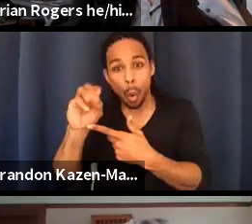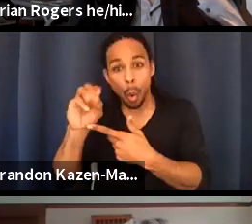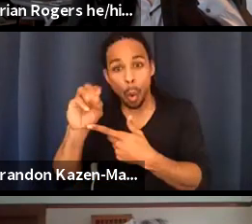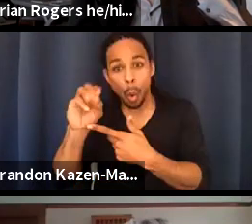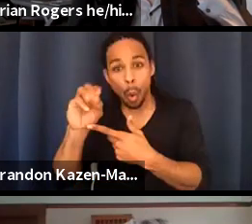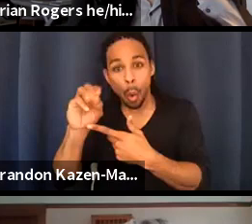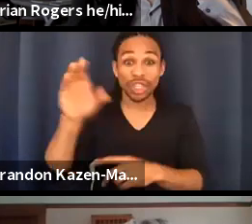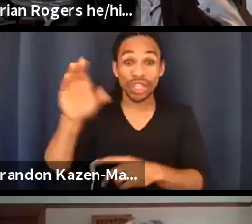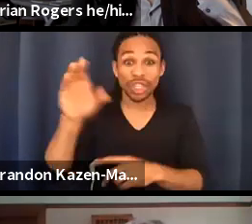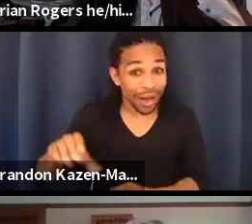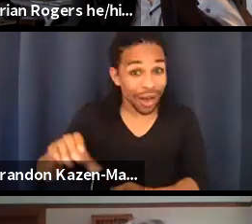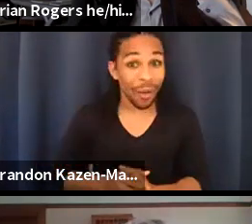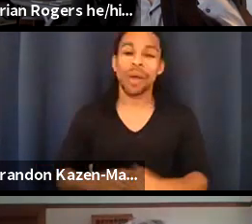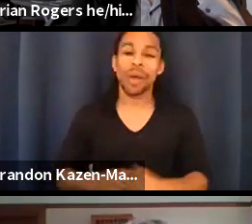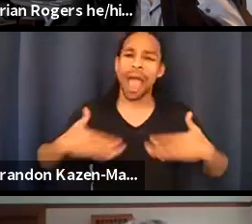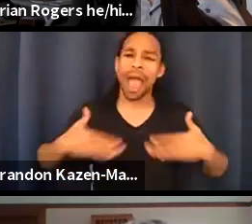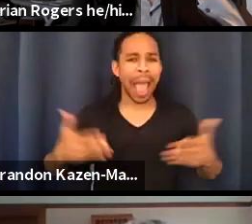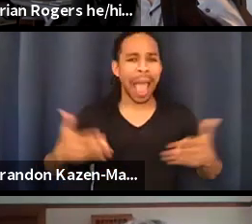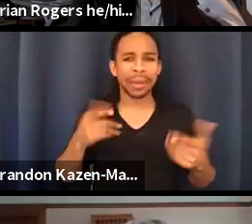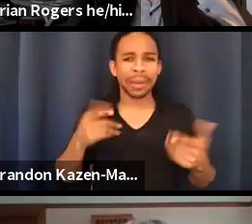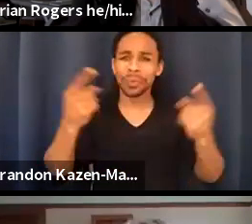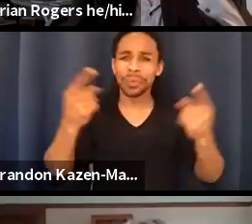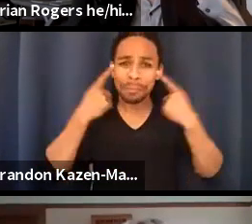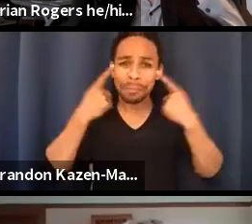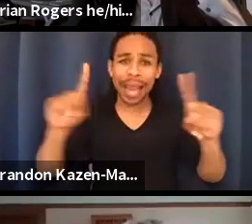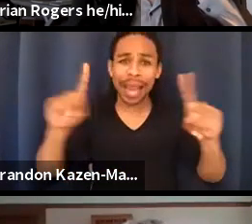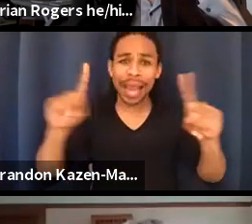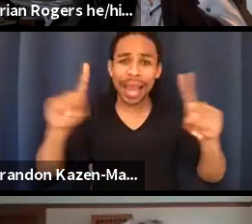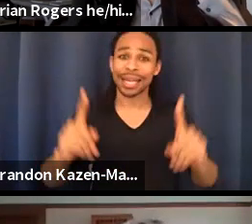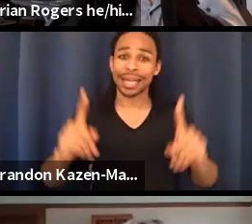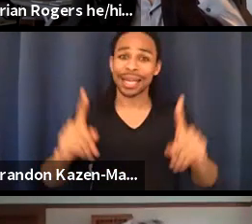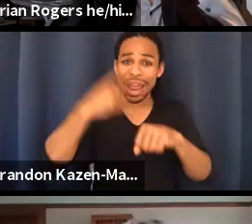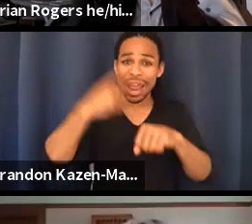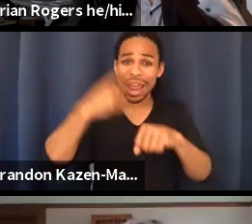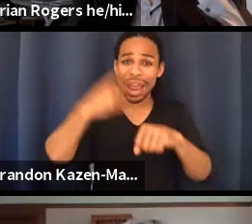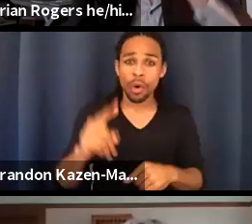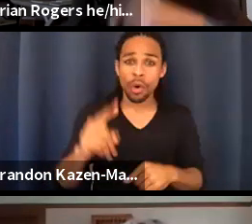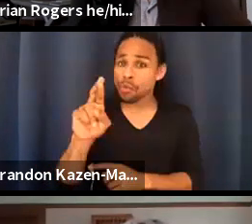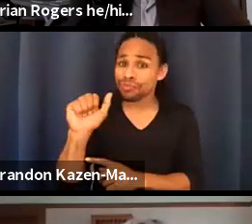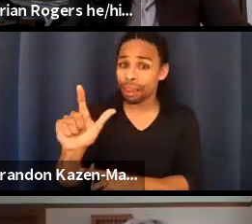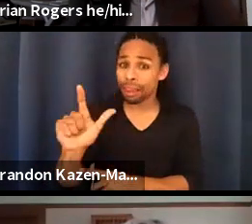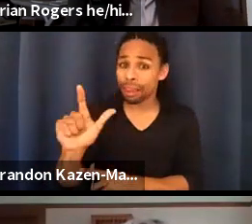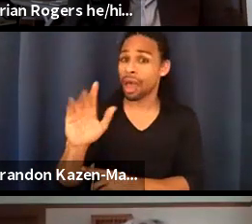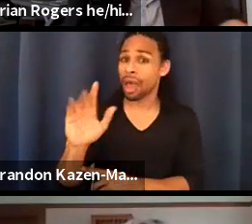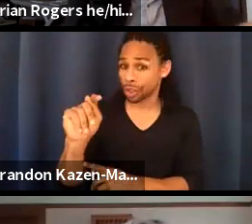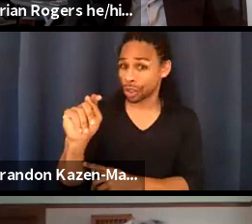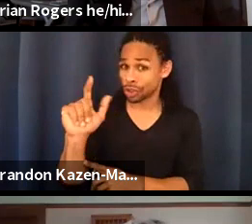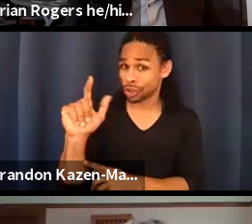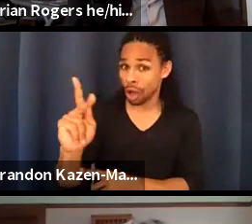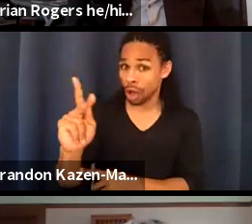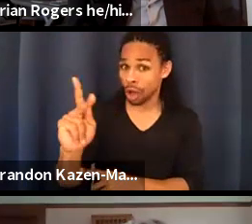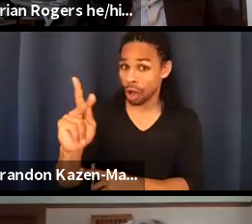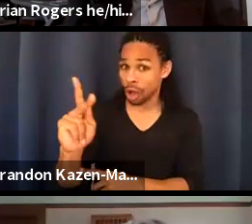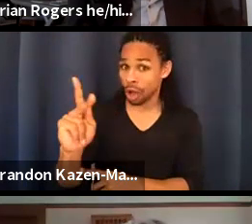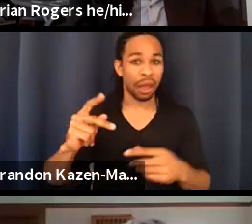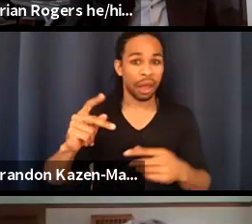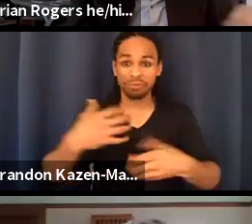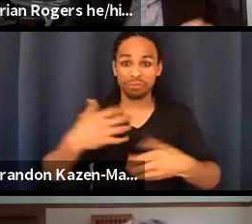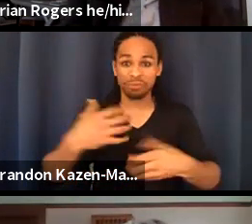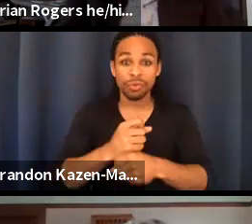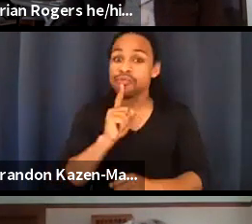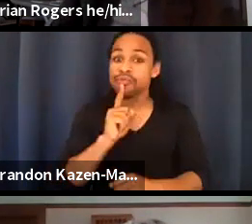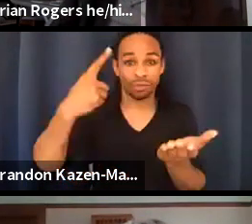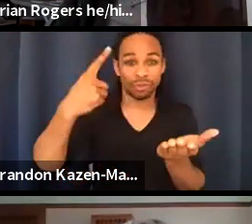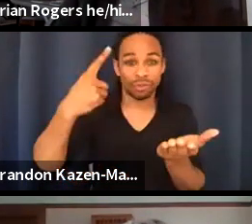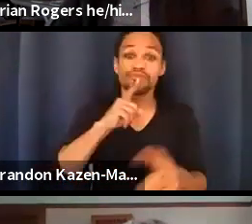here because it's time for real talk. While we're having real talk, you should know that in an effort for this event to